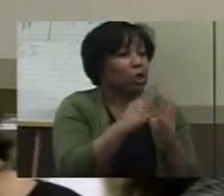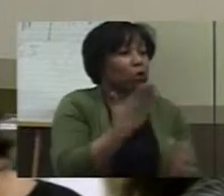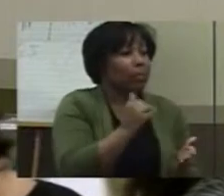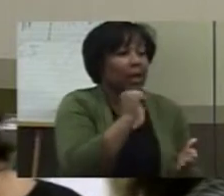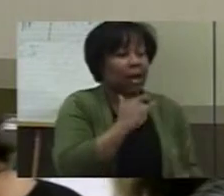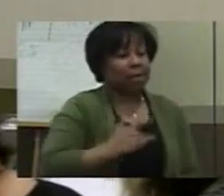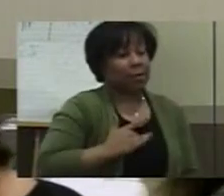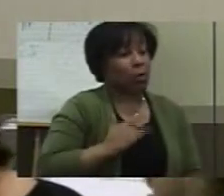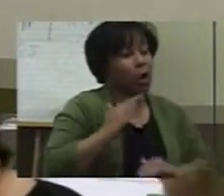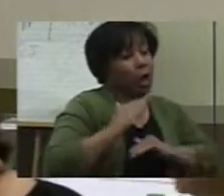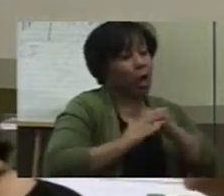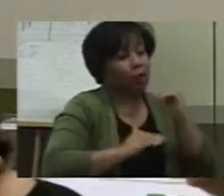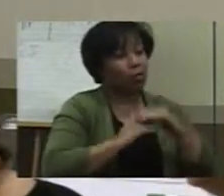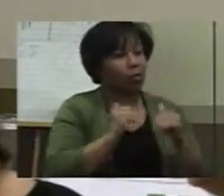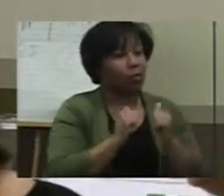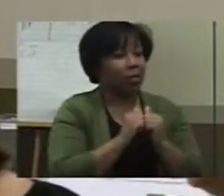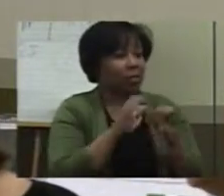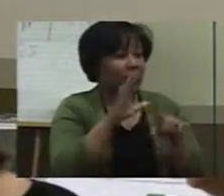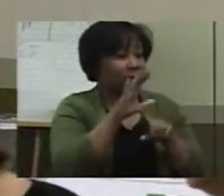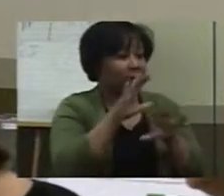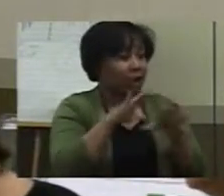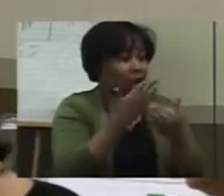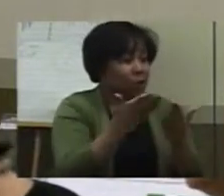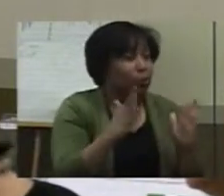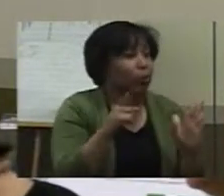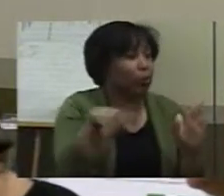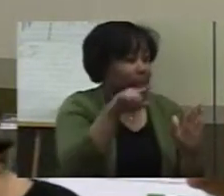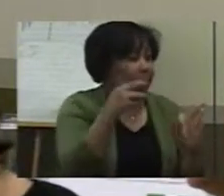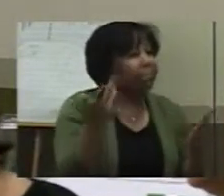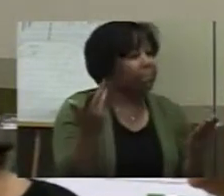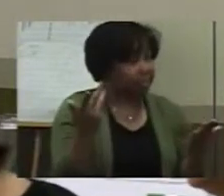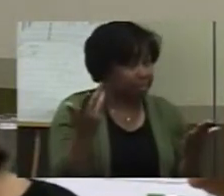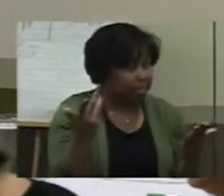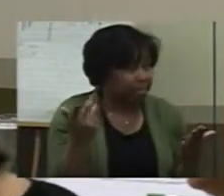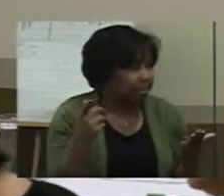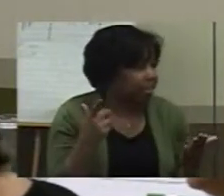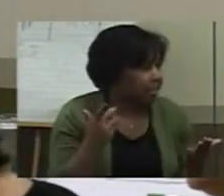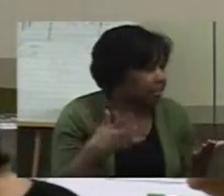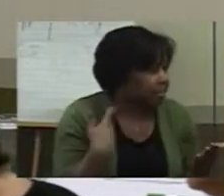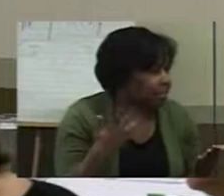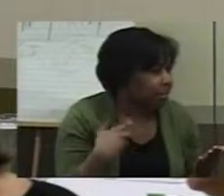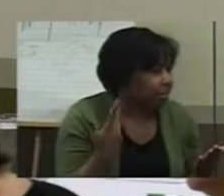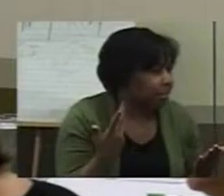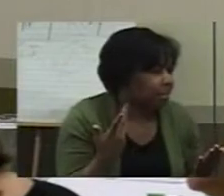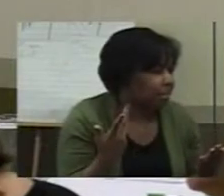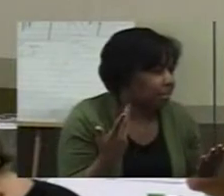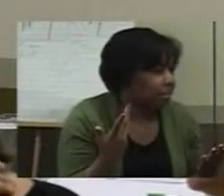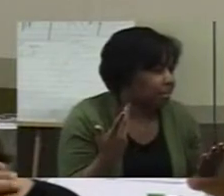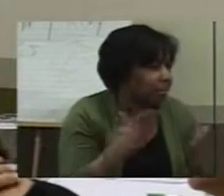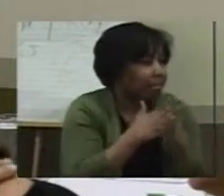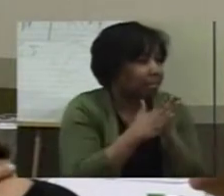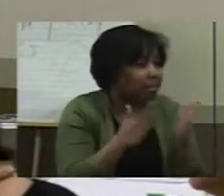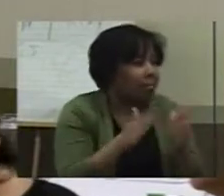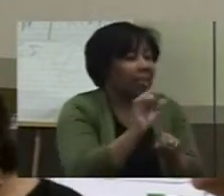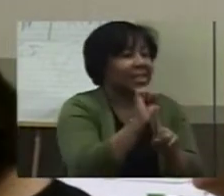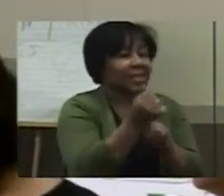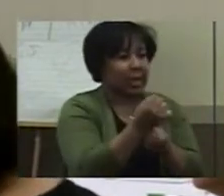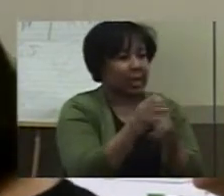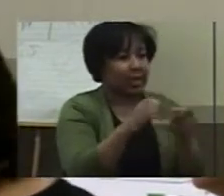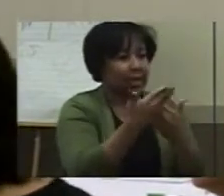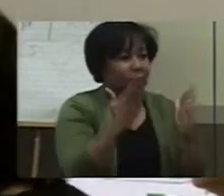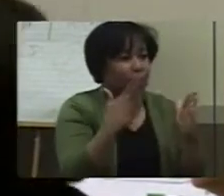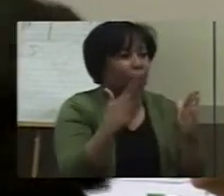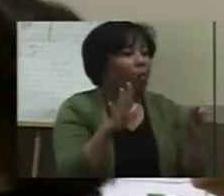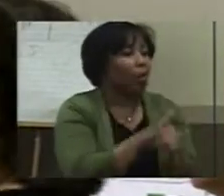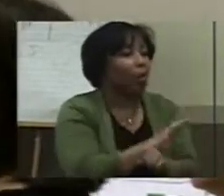Student may not feel comfortable with the classroom yet. With the classroom Just classroom setting,